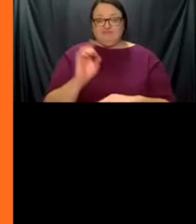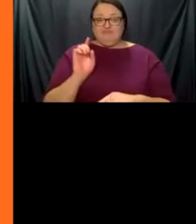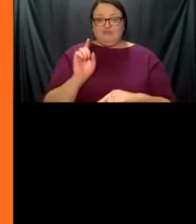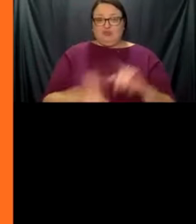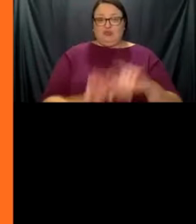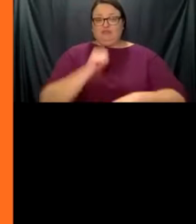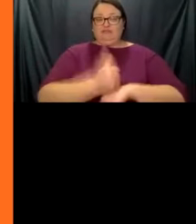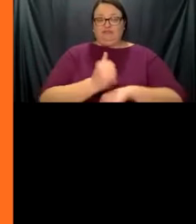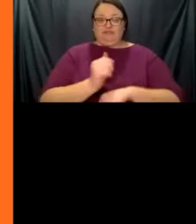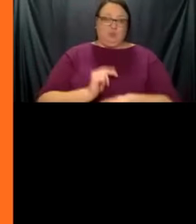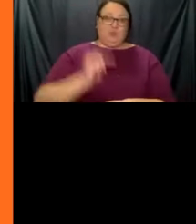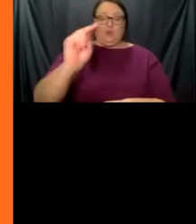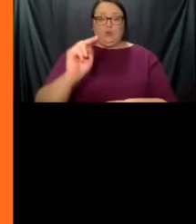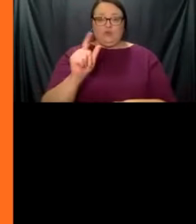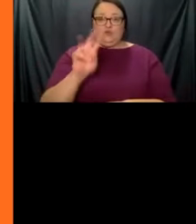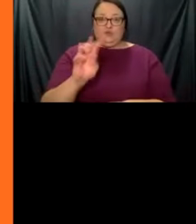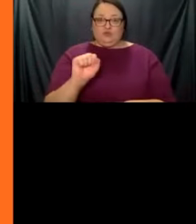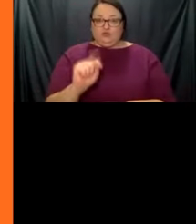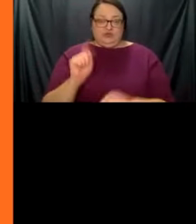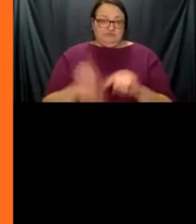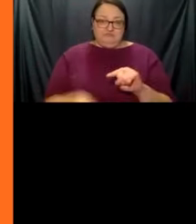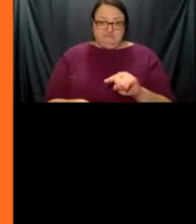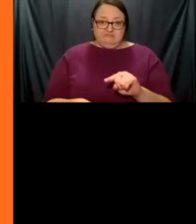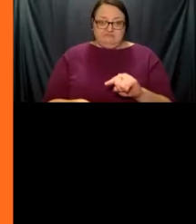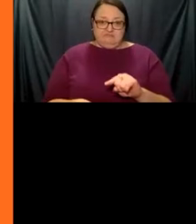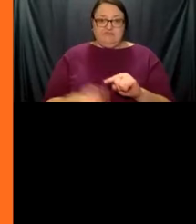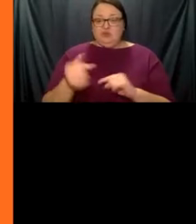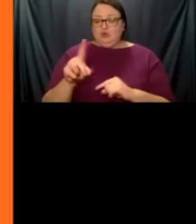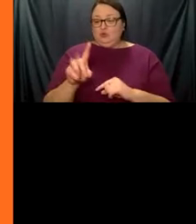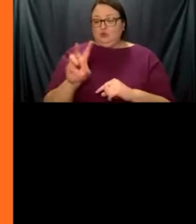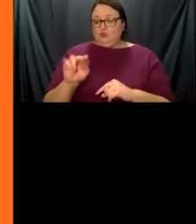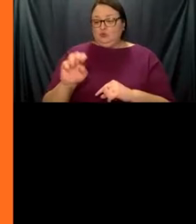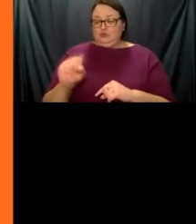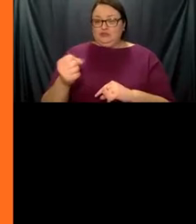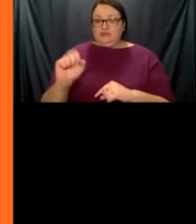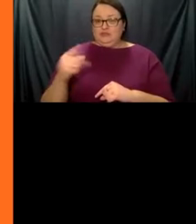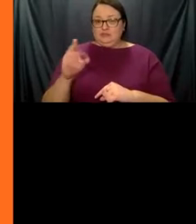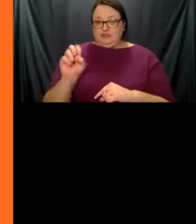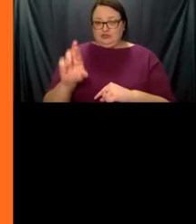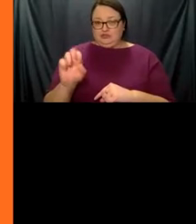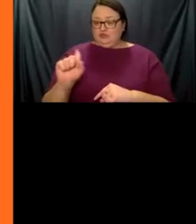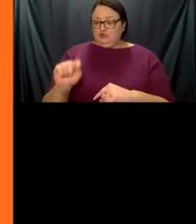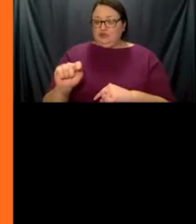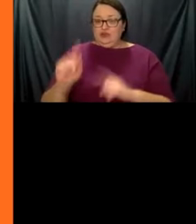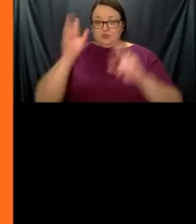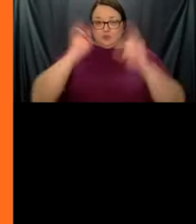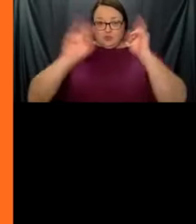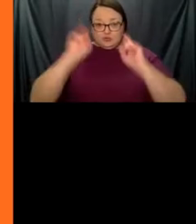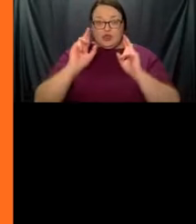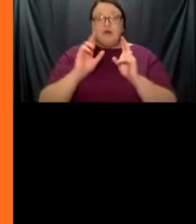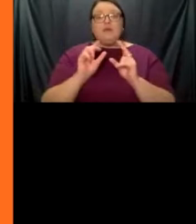porque en ese entonces no había un negocio donde los dueños eran afroamericanos.